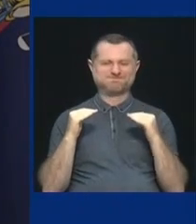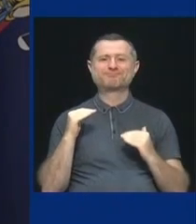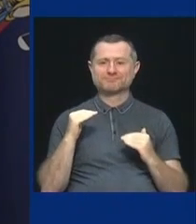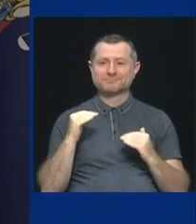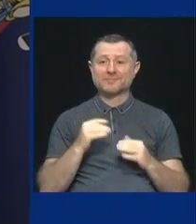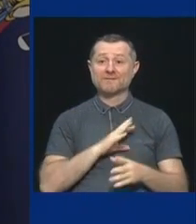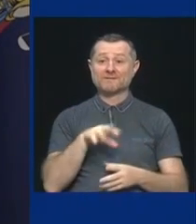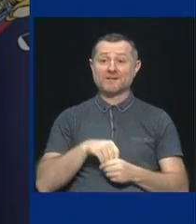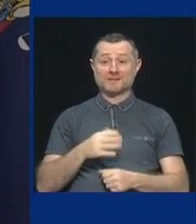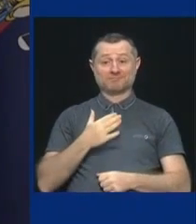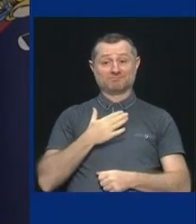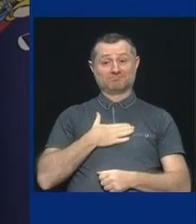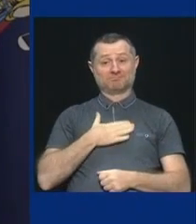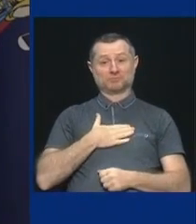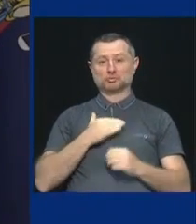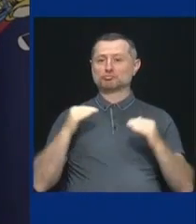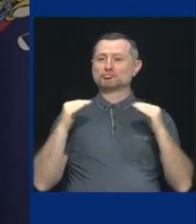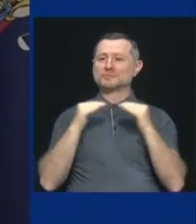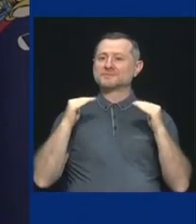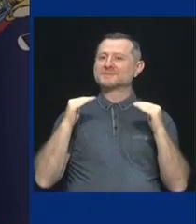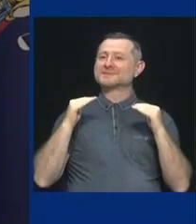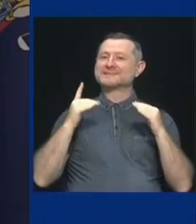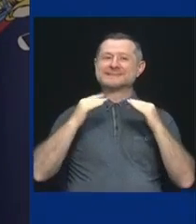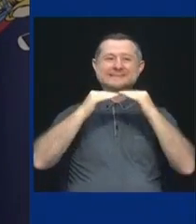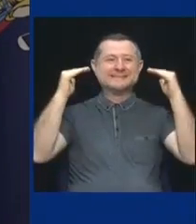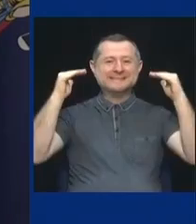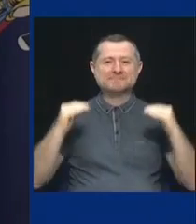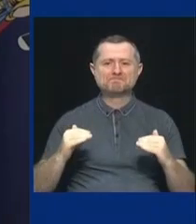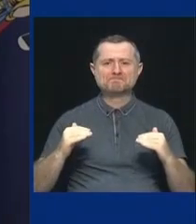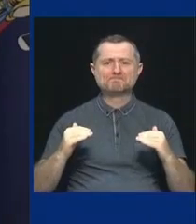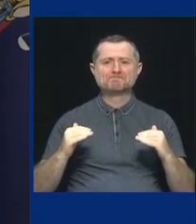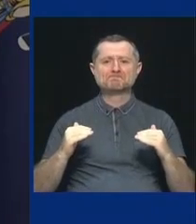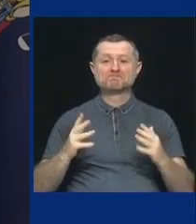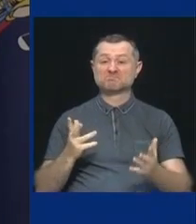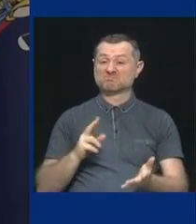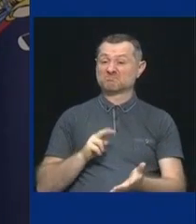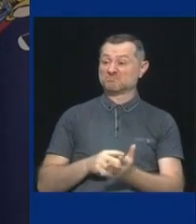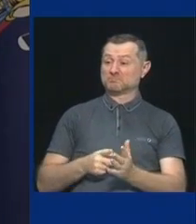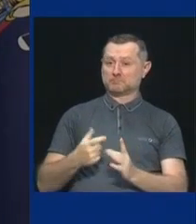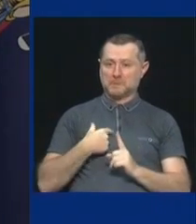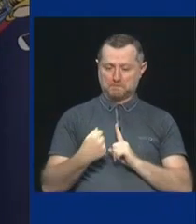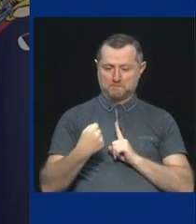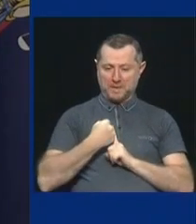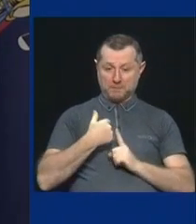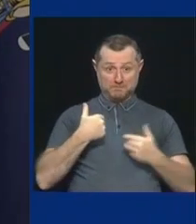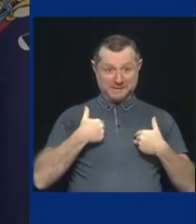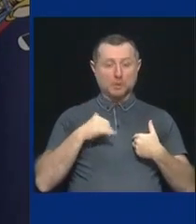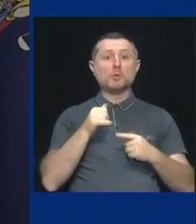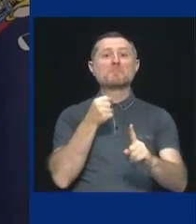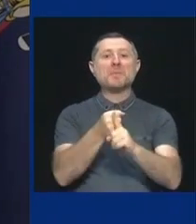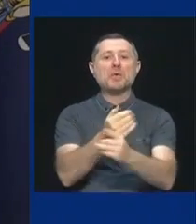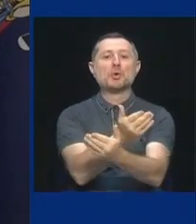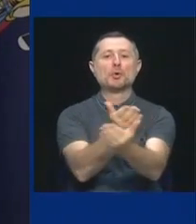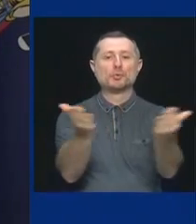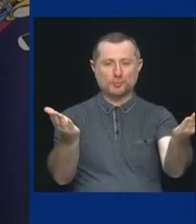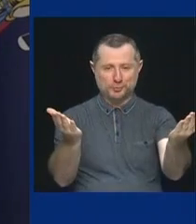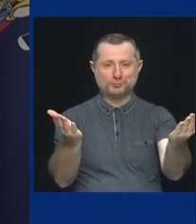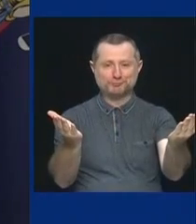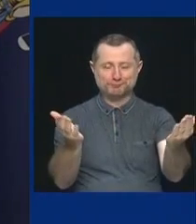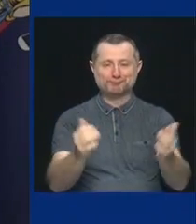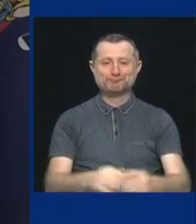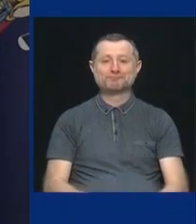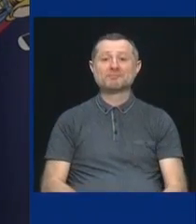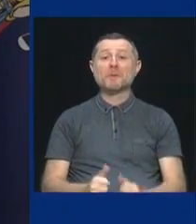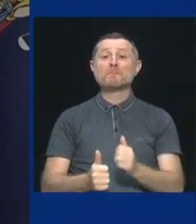other cases around the state of New York may continue. We're going to continue to hear the narrative of, I did this for you.